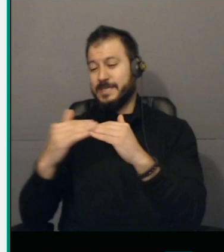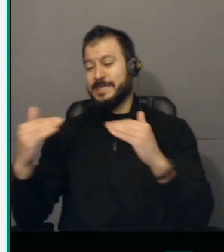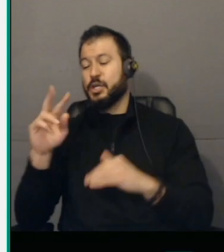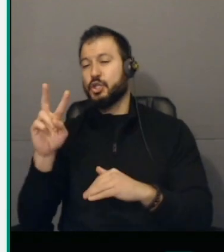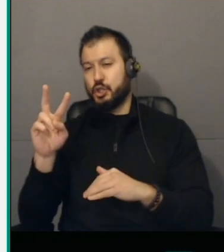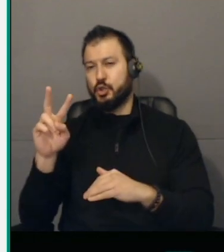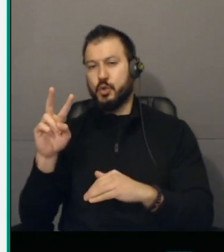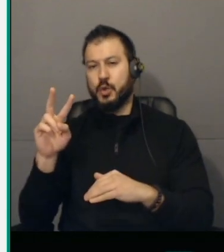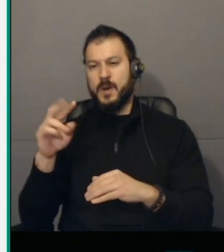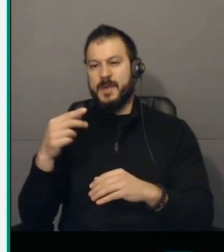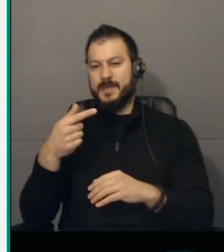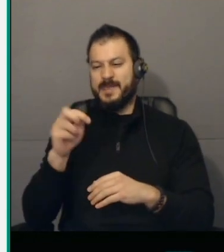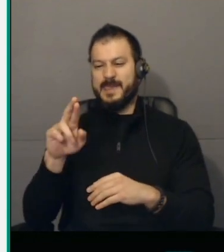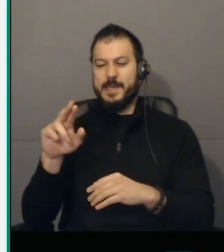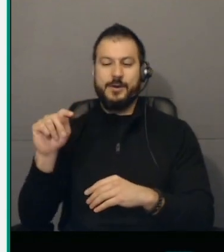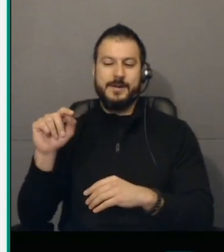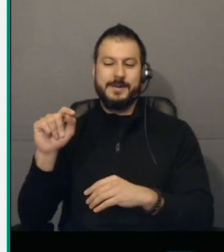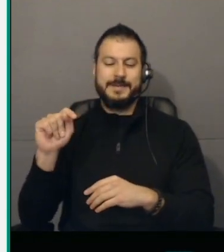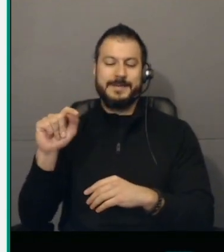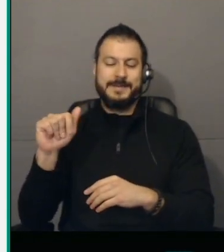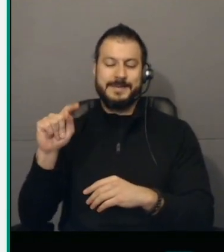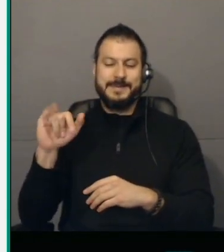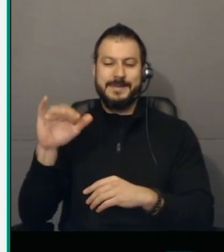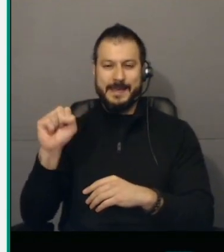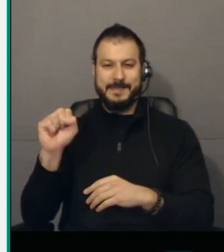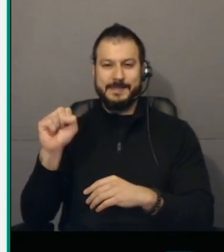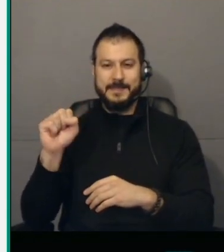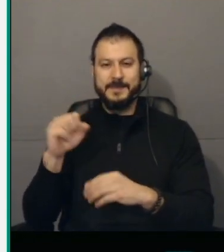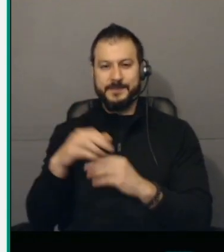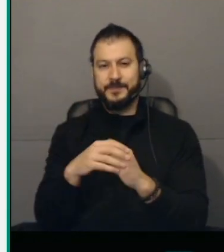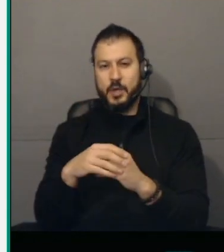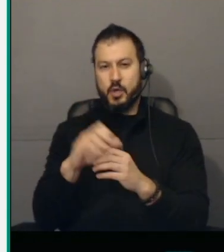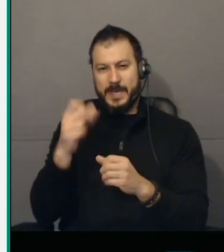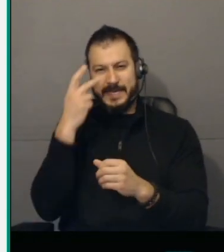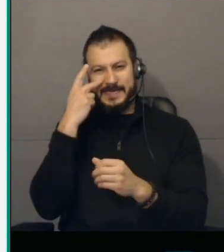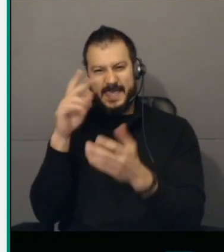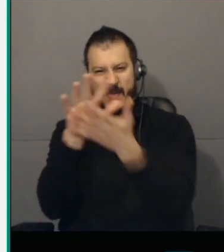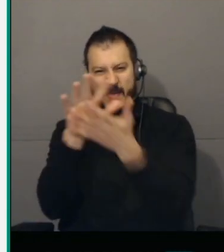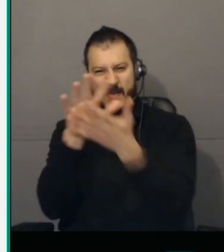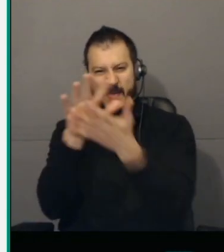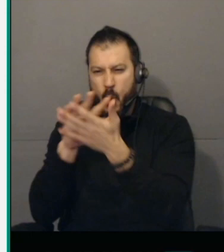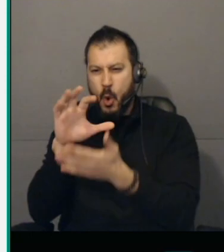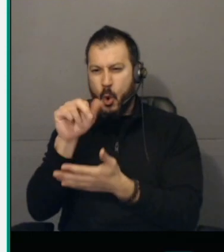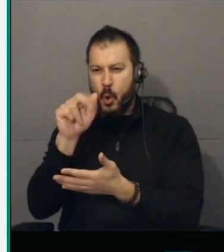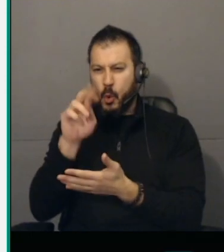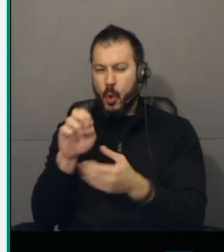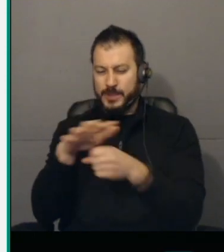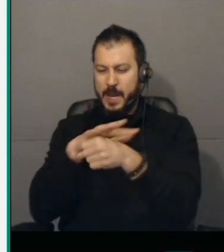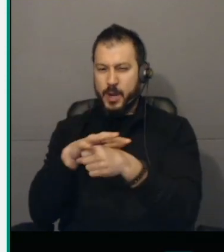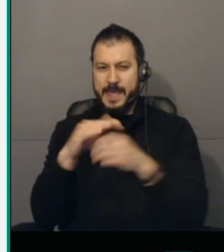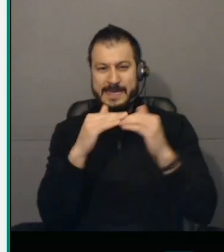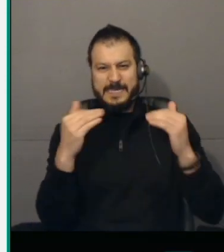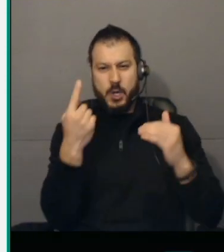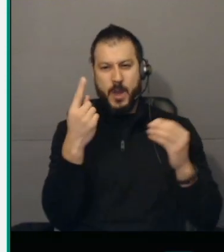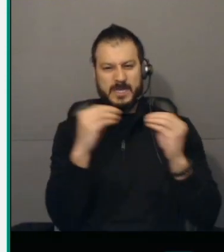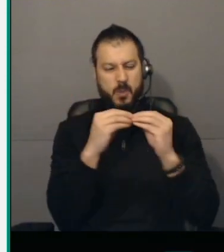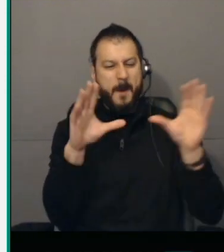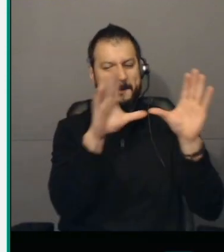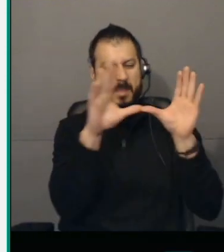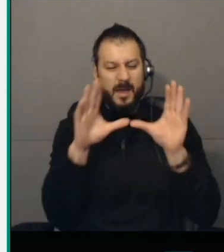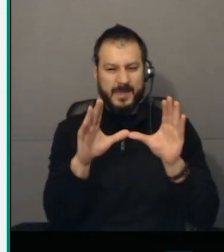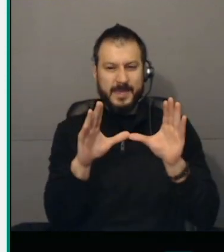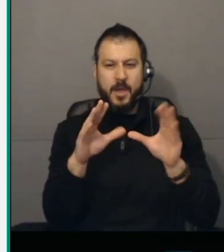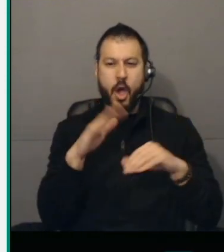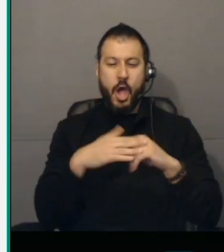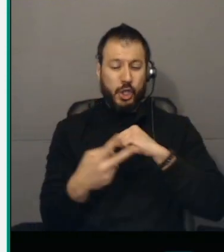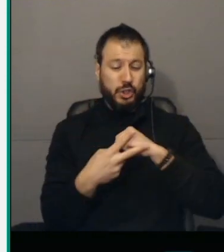Gears Tactics. The colored regions are areas where coarser shading rates are being applied. As you can see here, Tier 1 is blocky, and on